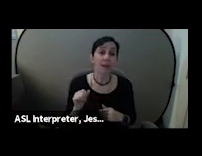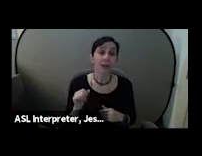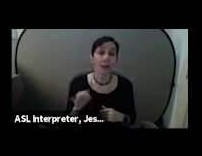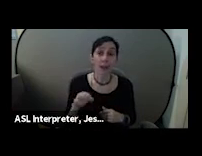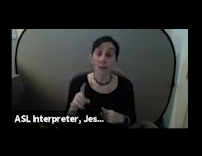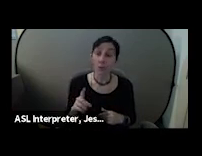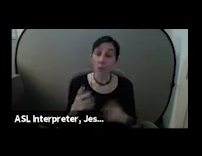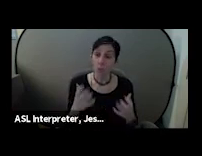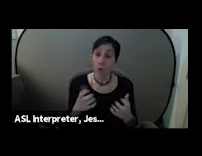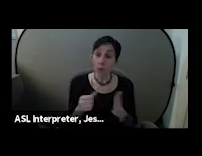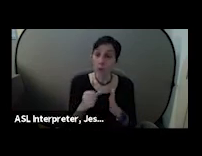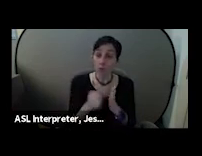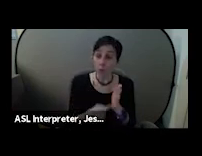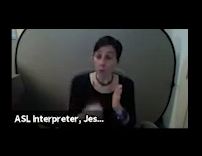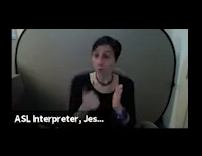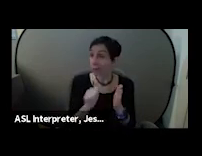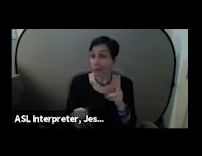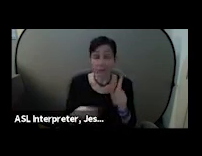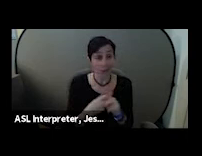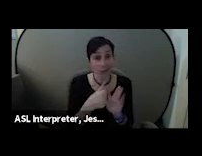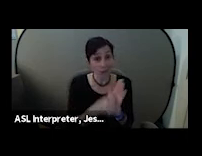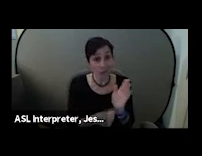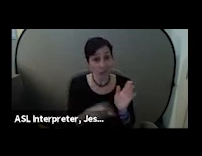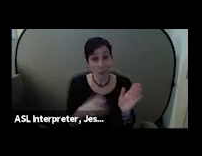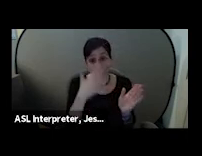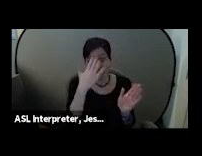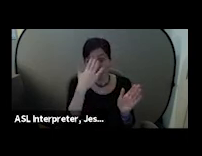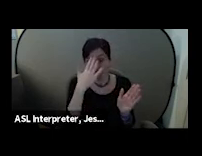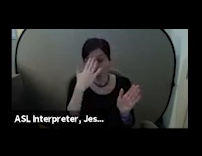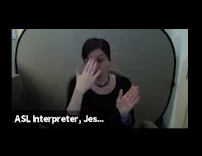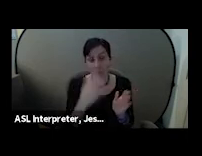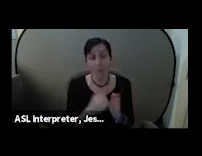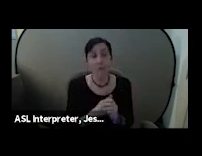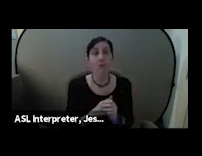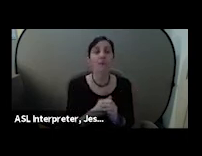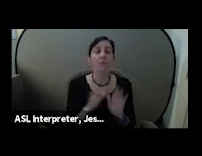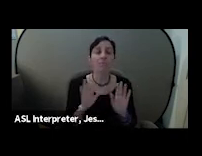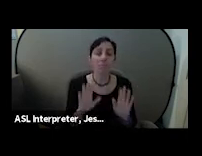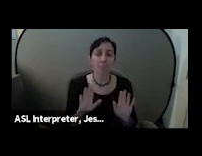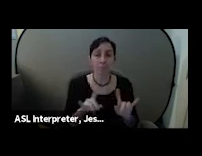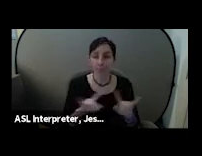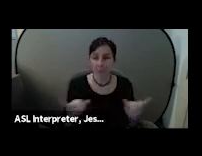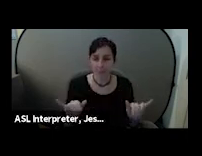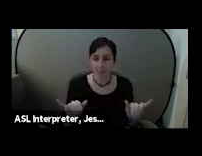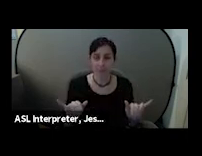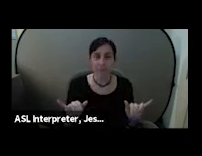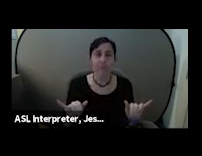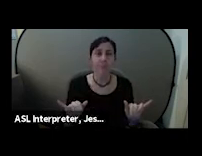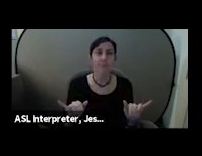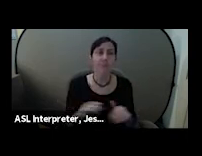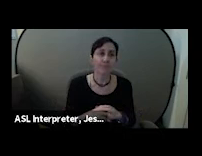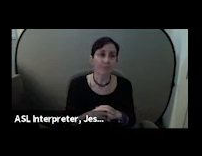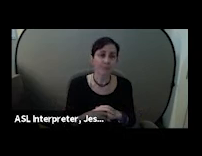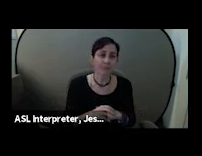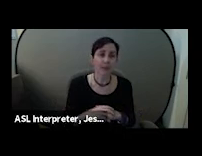surgery of any kind, you have to be aware of it. At the same time, I urge everybody, every